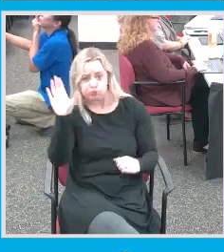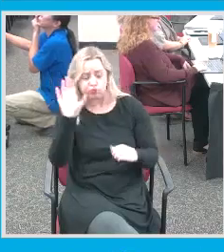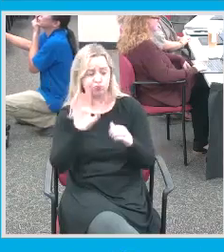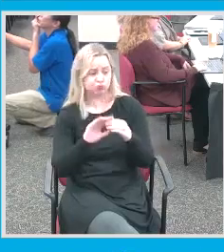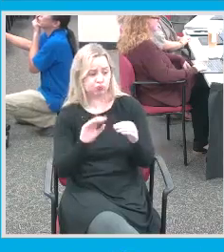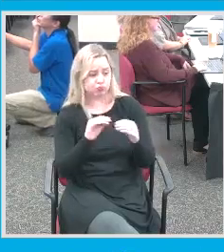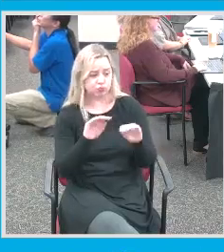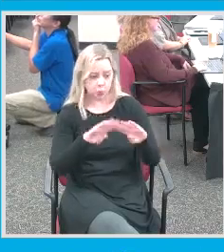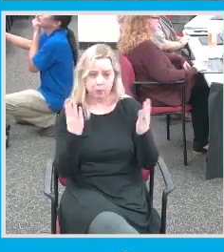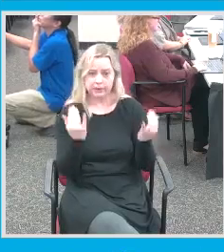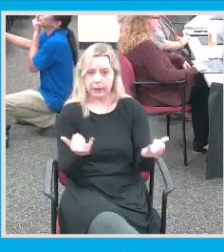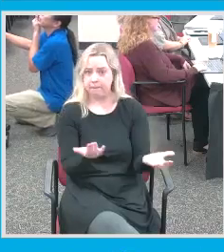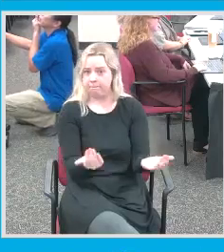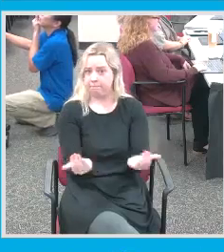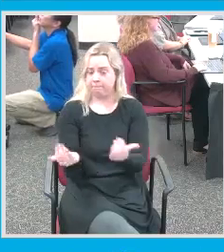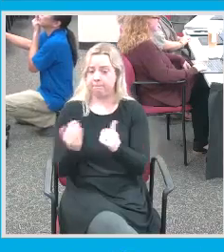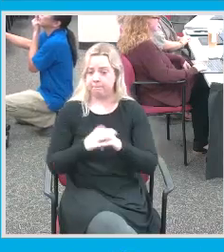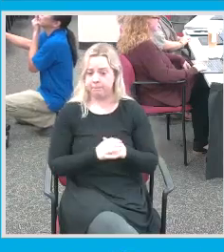opportunity.